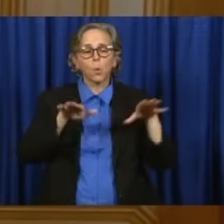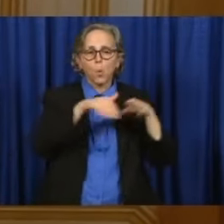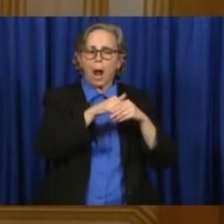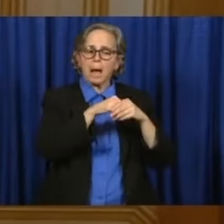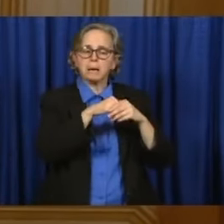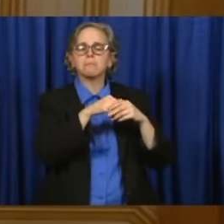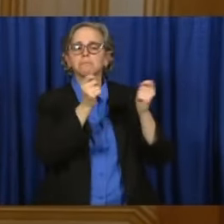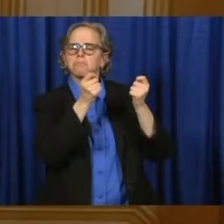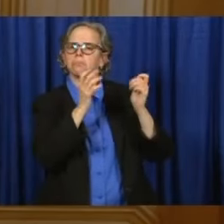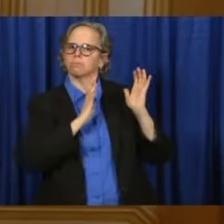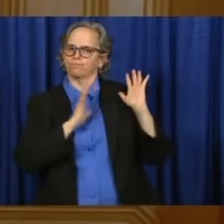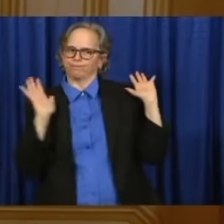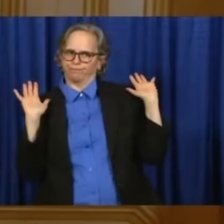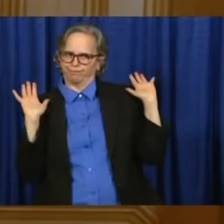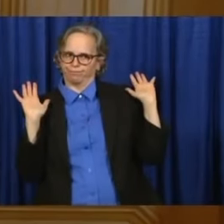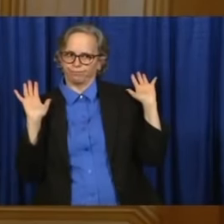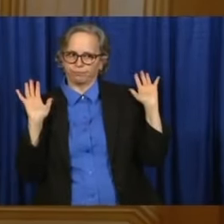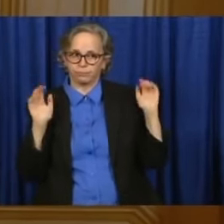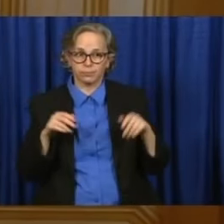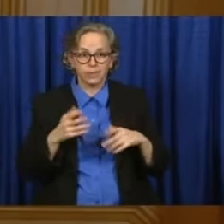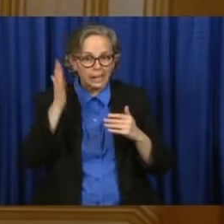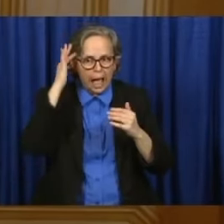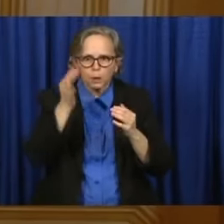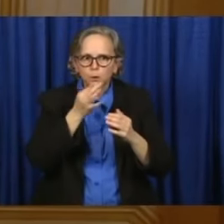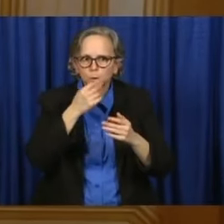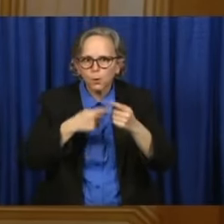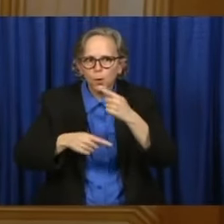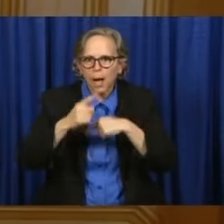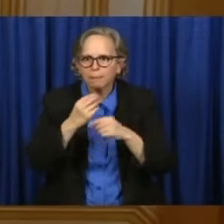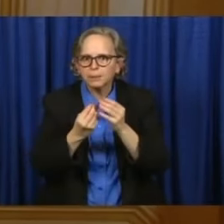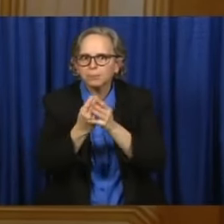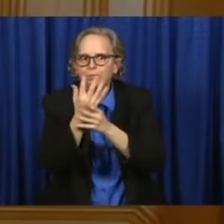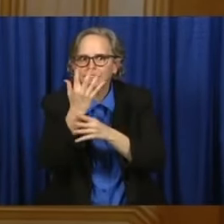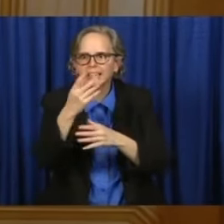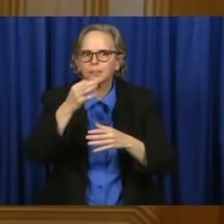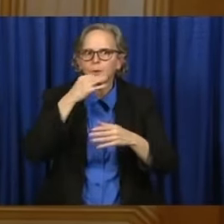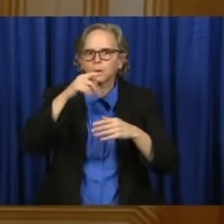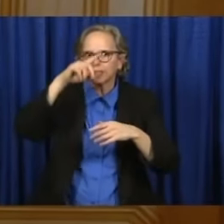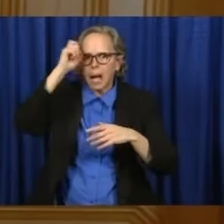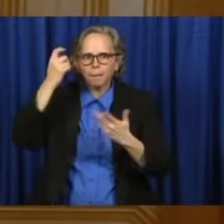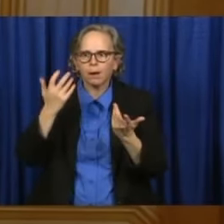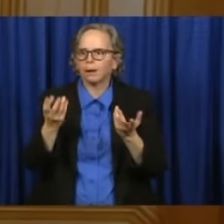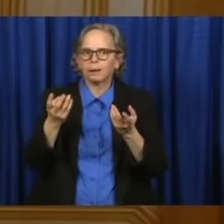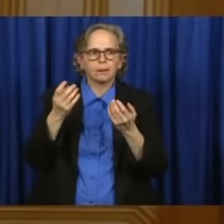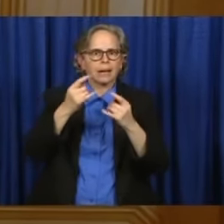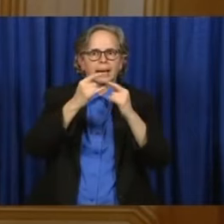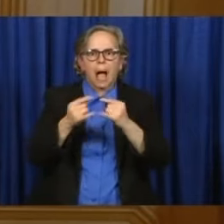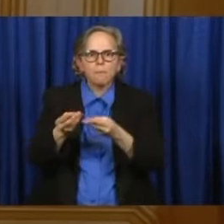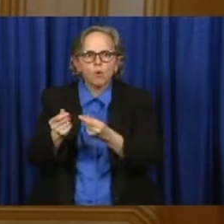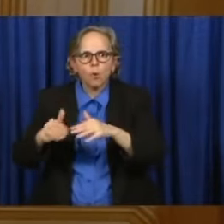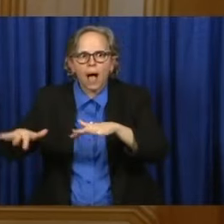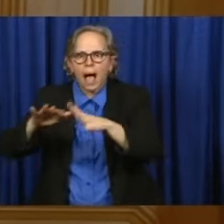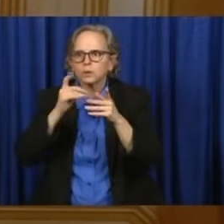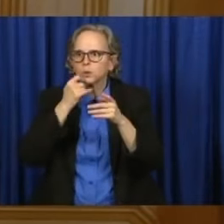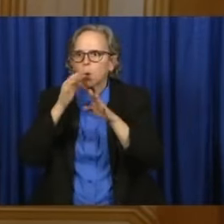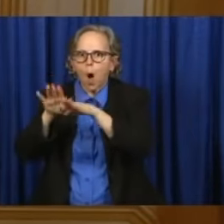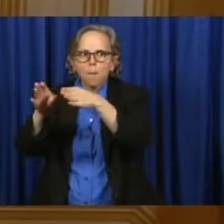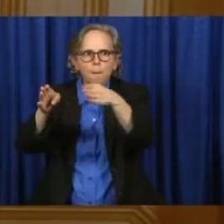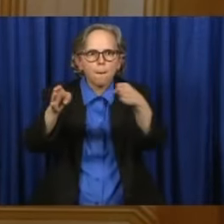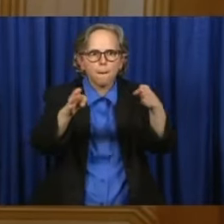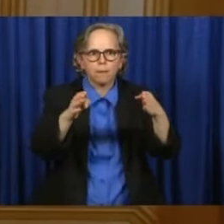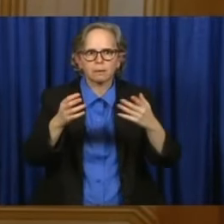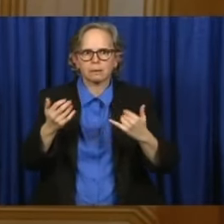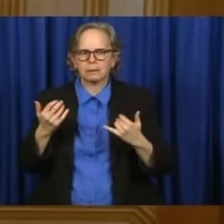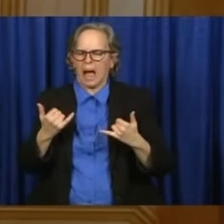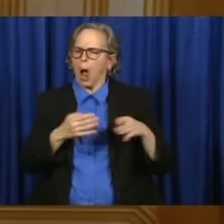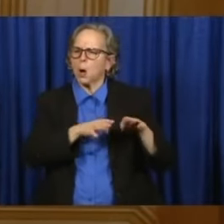Campgrounds are closed. There's a few exceptions, but basically closed. Our swimming pools are closed